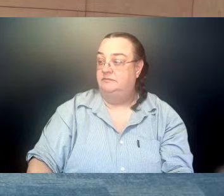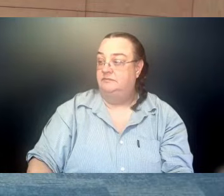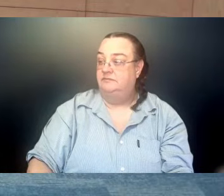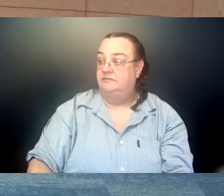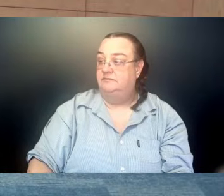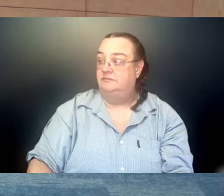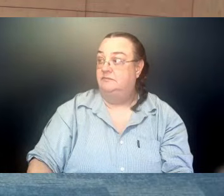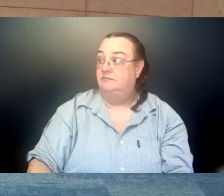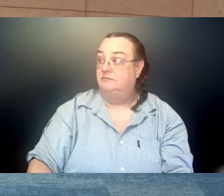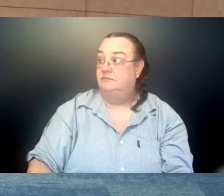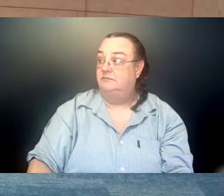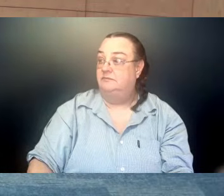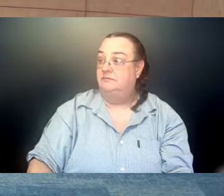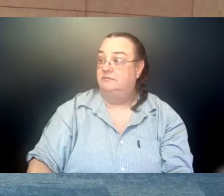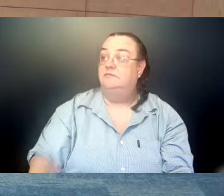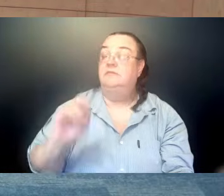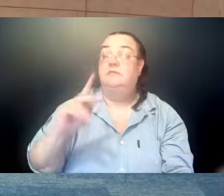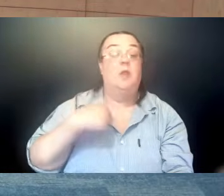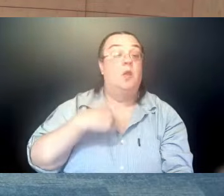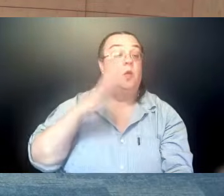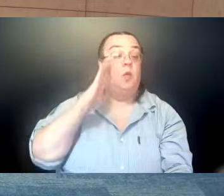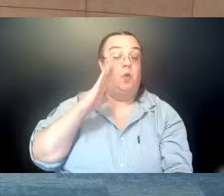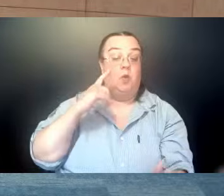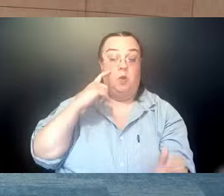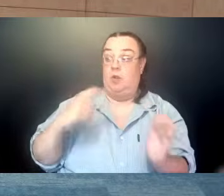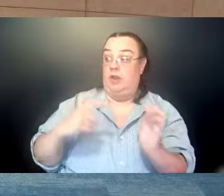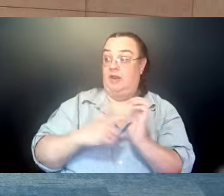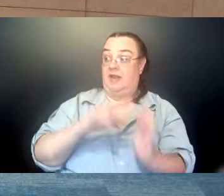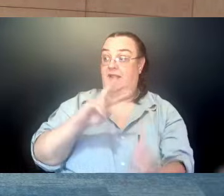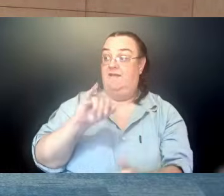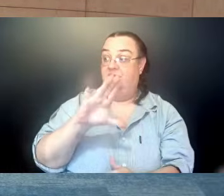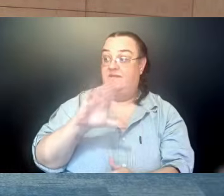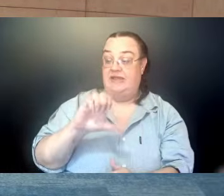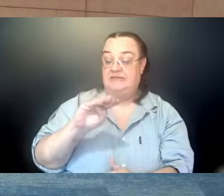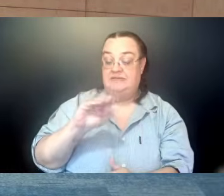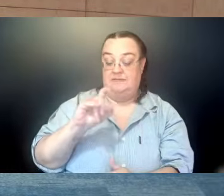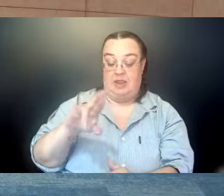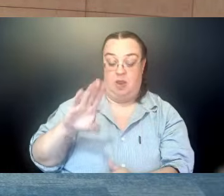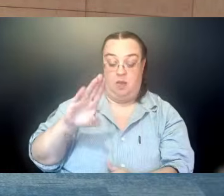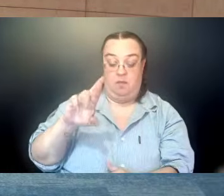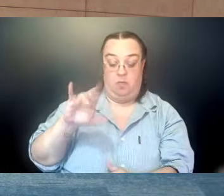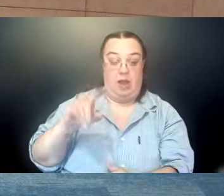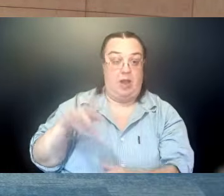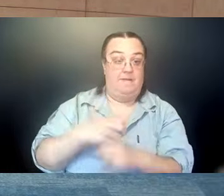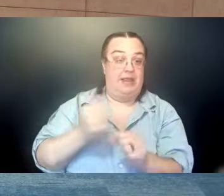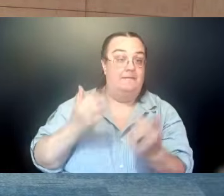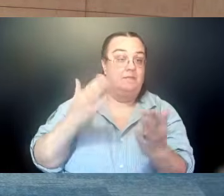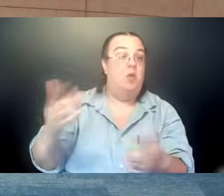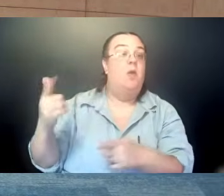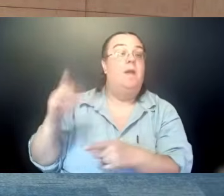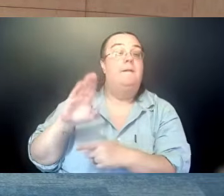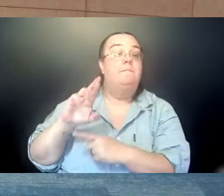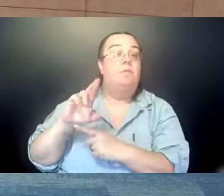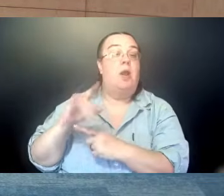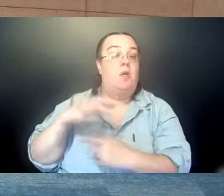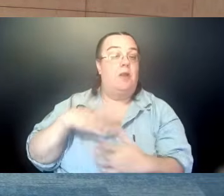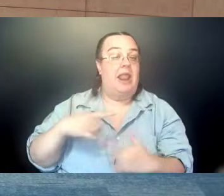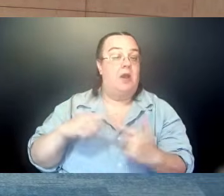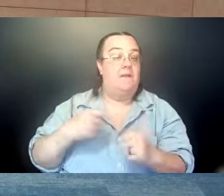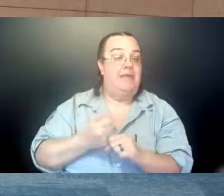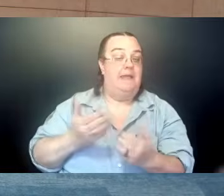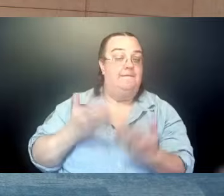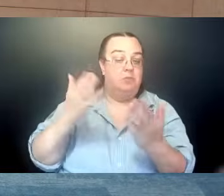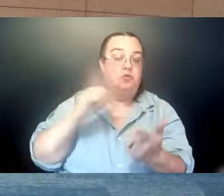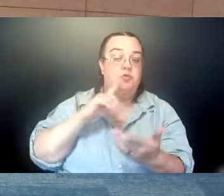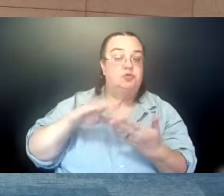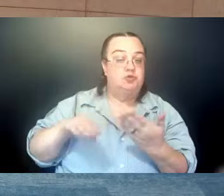Sure. I'm going to recognize Vice Mayor Briner for a motion. I'd like to make a motion to excuse Councilmember